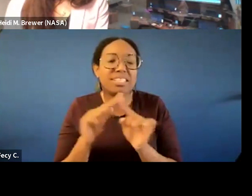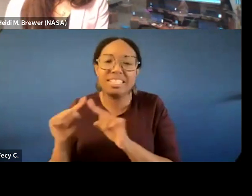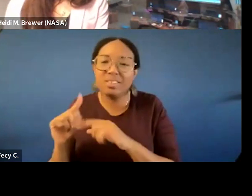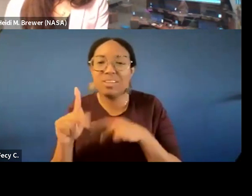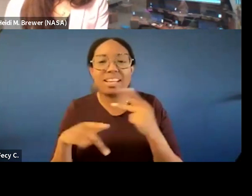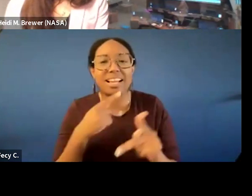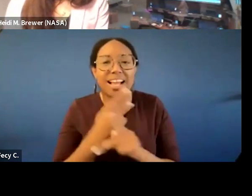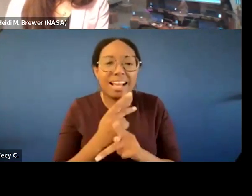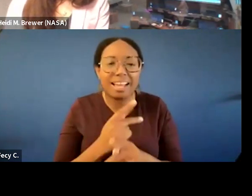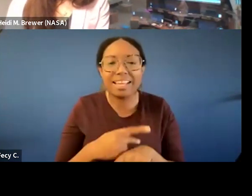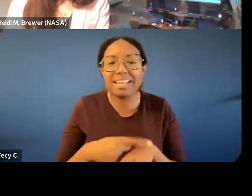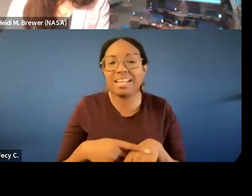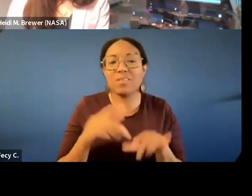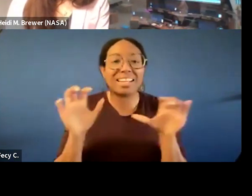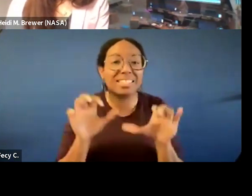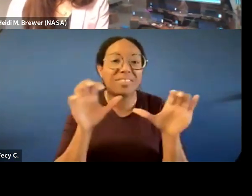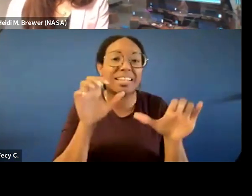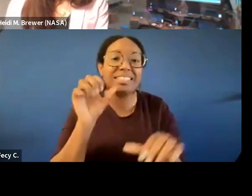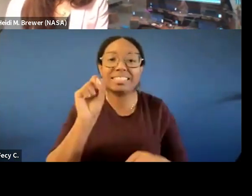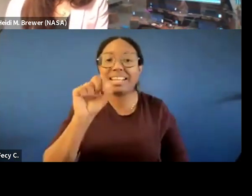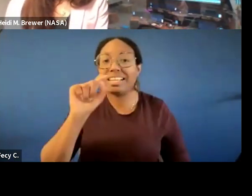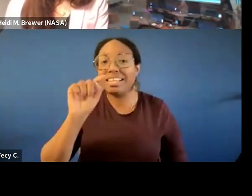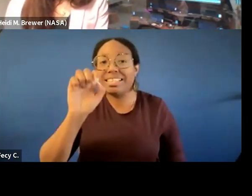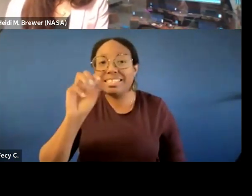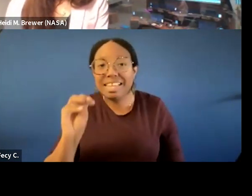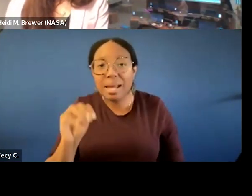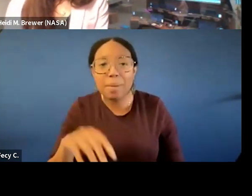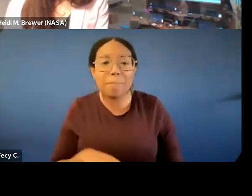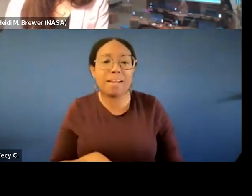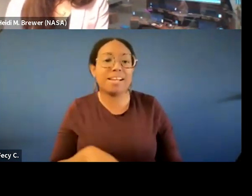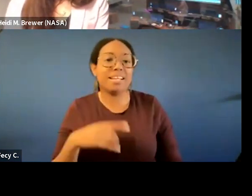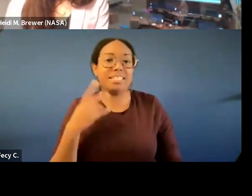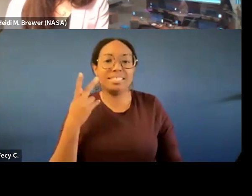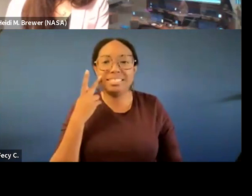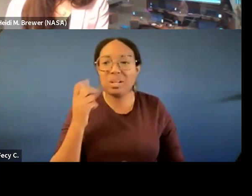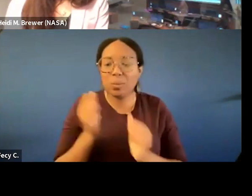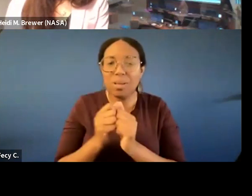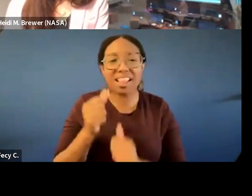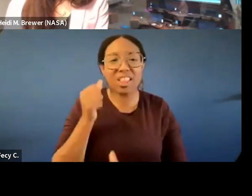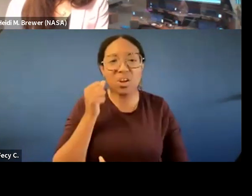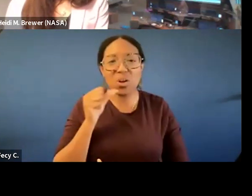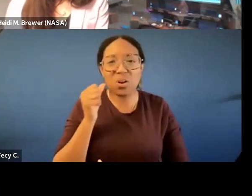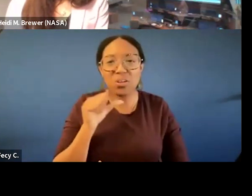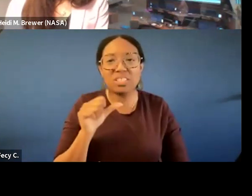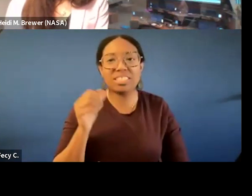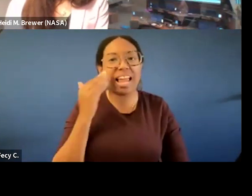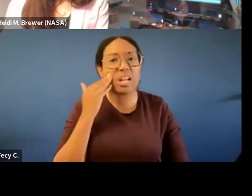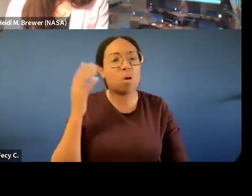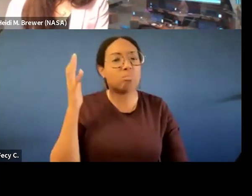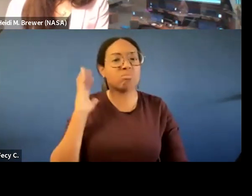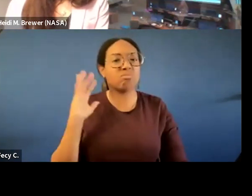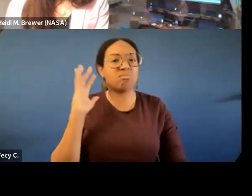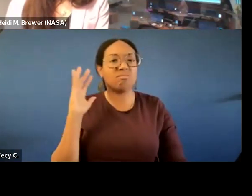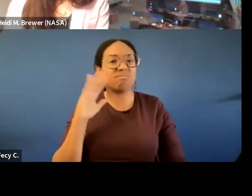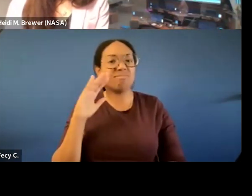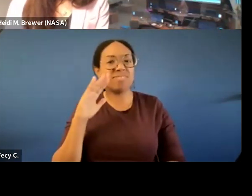So, and STEAM. So it's really exciting to see that with our girls. I can say that that hasn't always been the case. Our summer camp